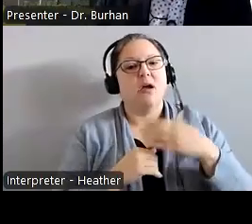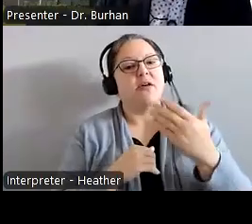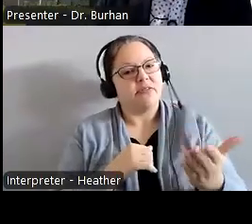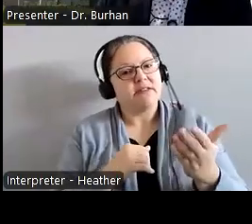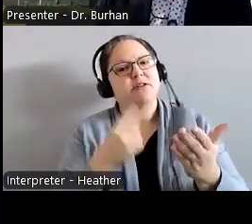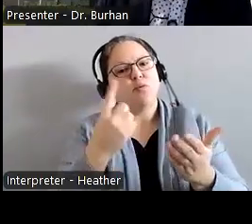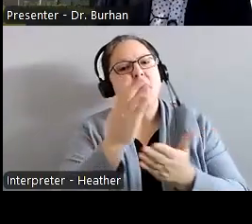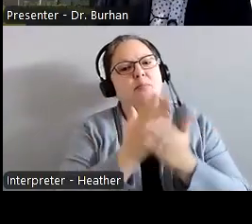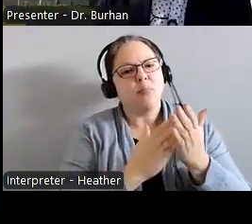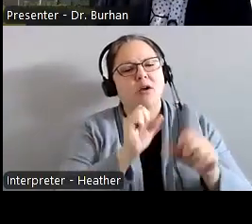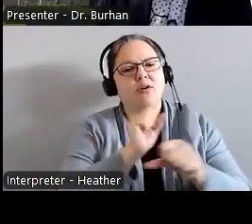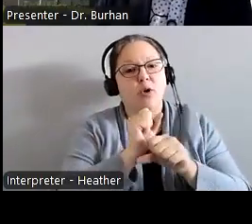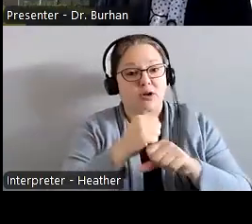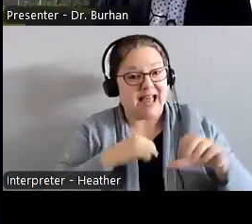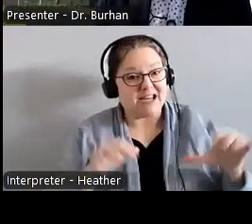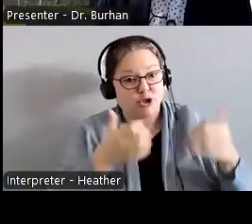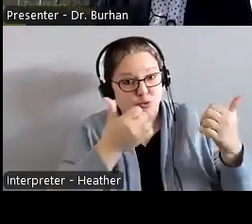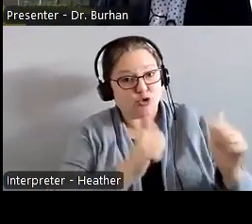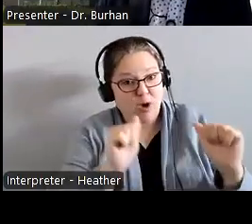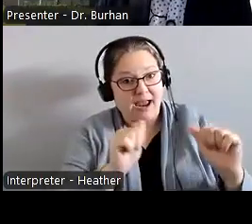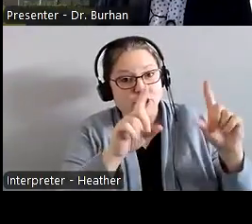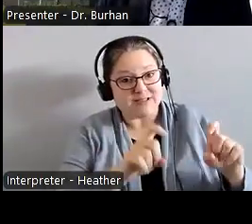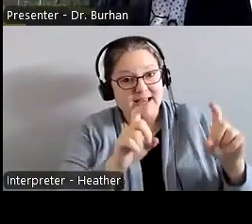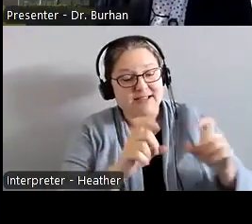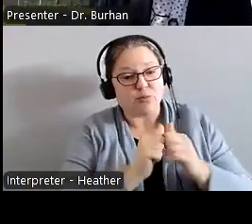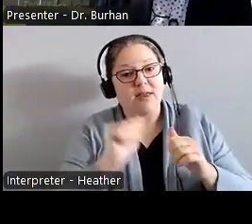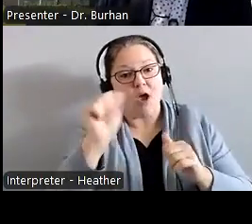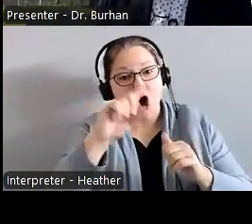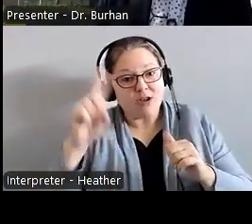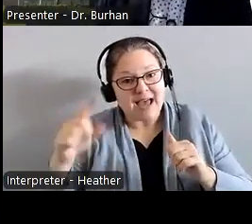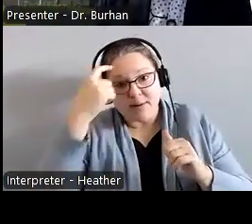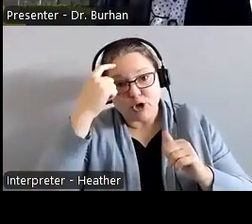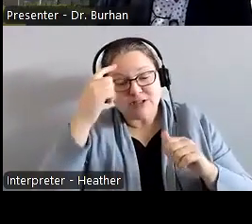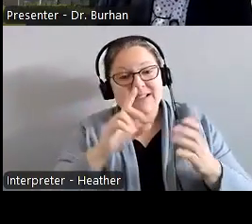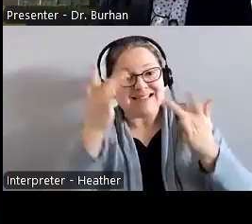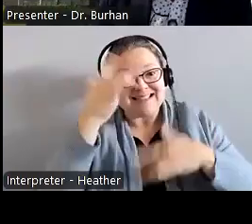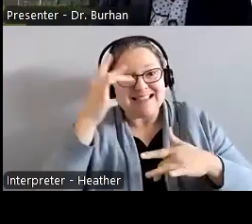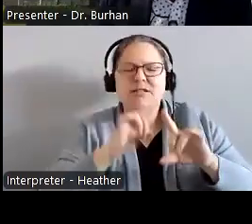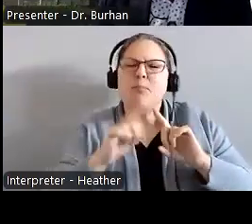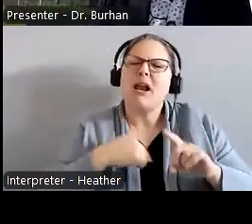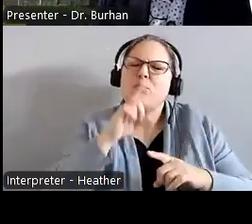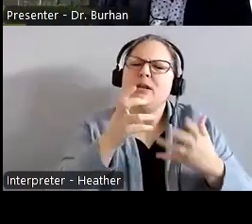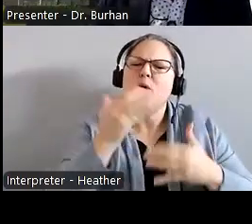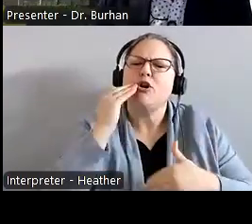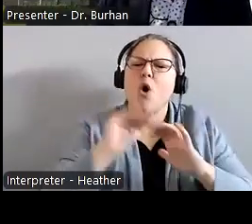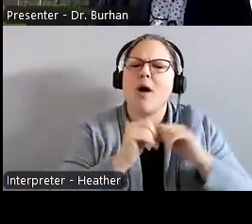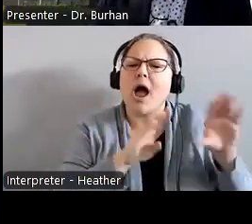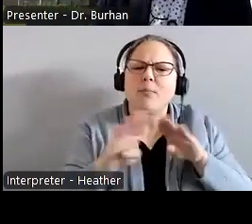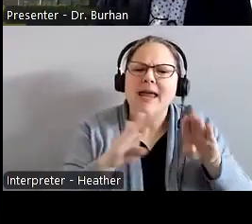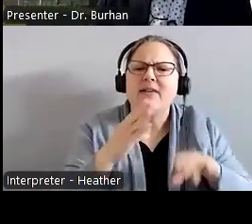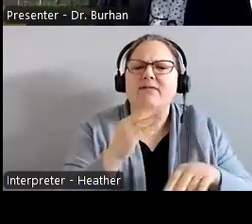in Alzheimer's disease, but I'm really very interested in knowing how behavior and